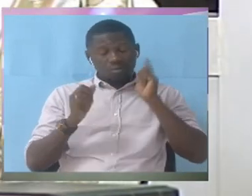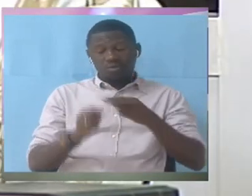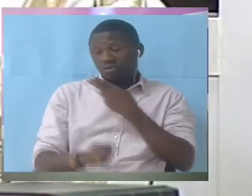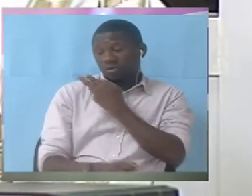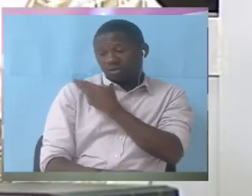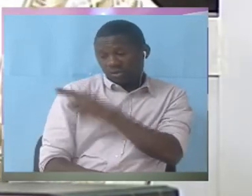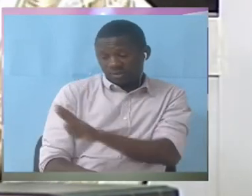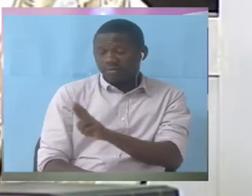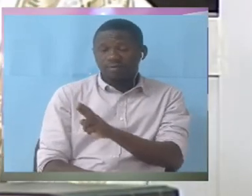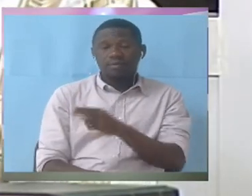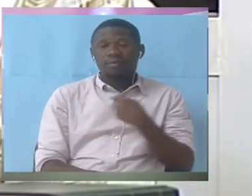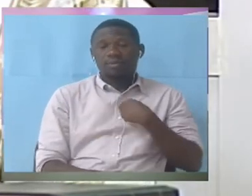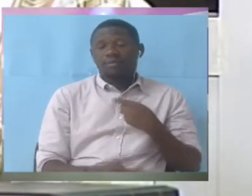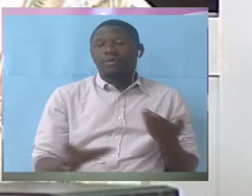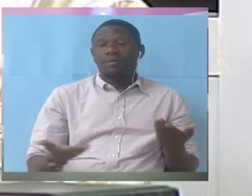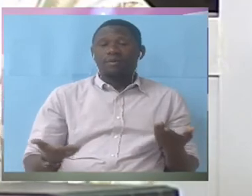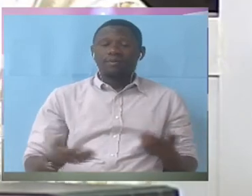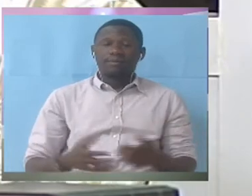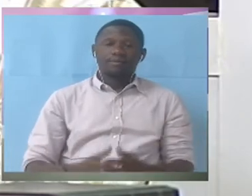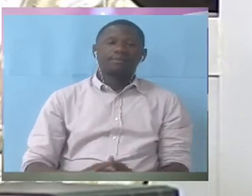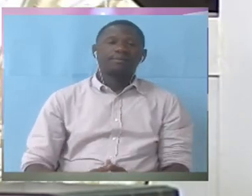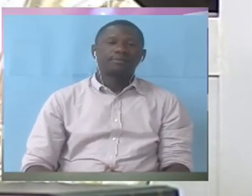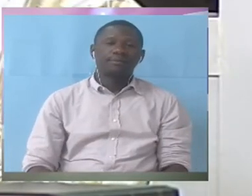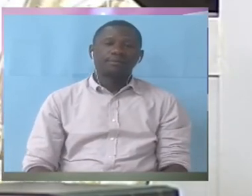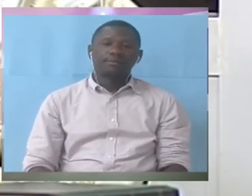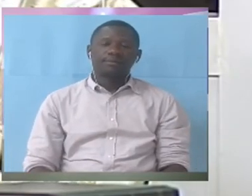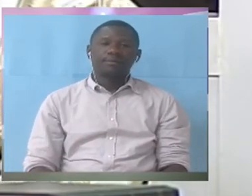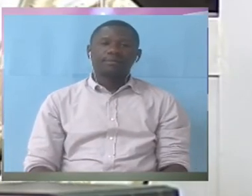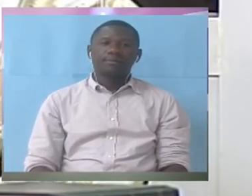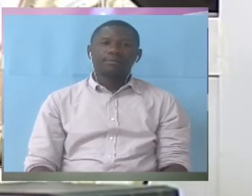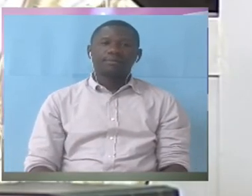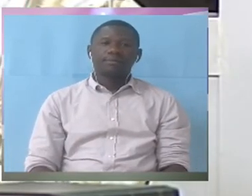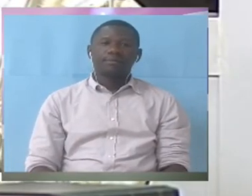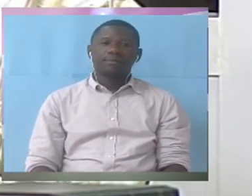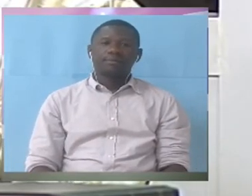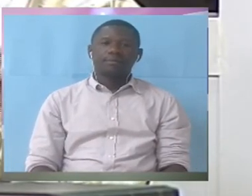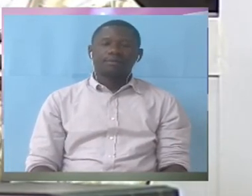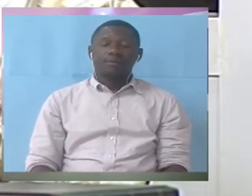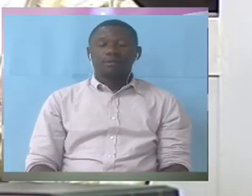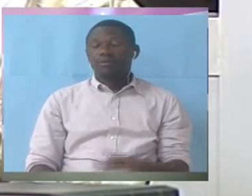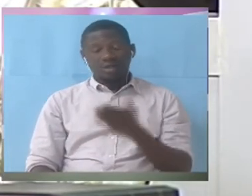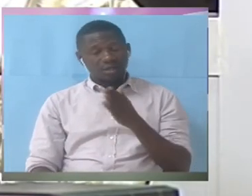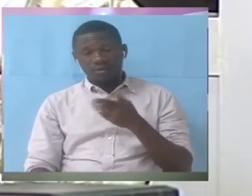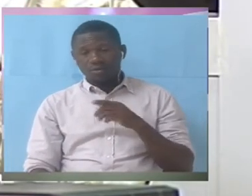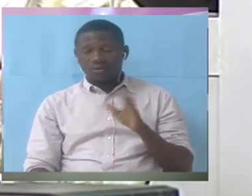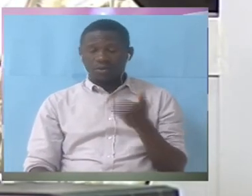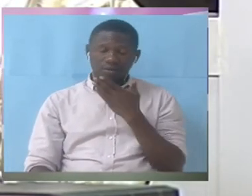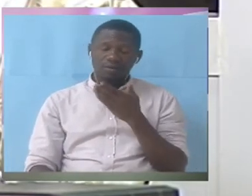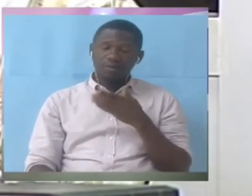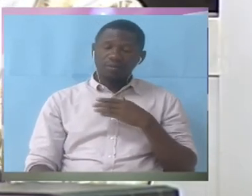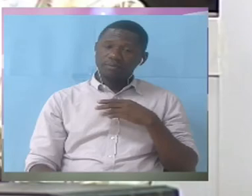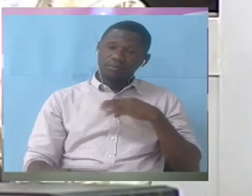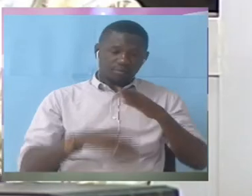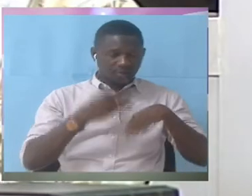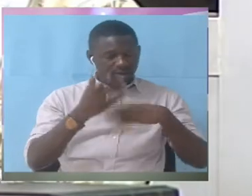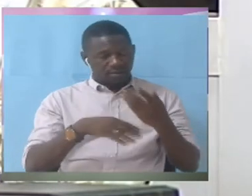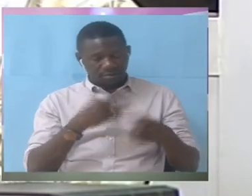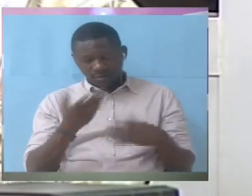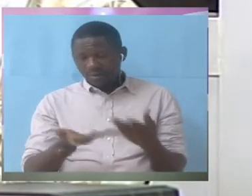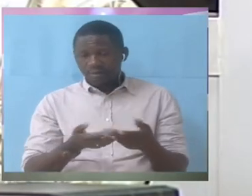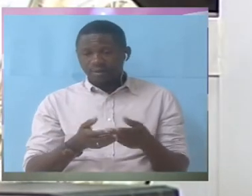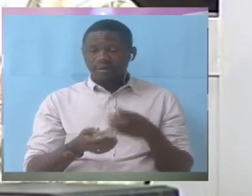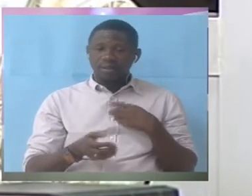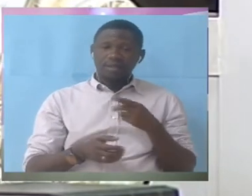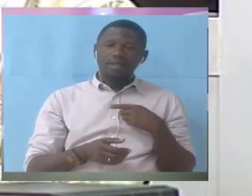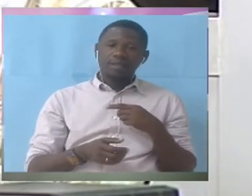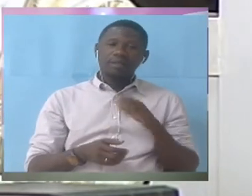len bëggé may fac bon bayi len ma gëna so it was either we go out and play like Chongan was the